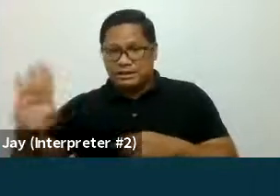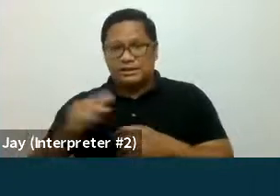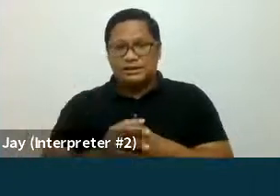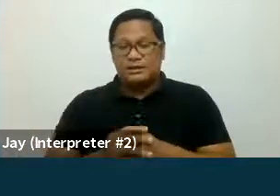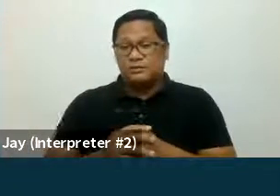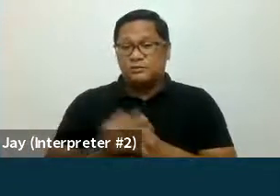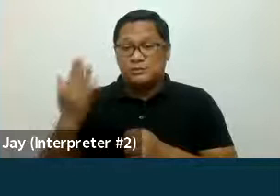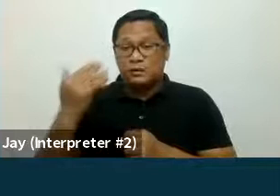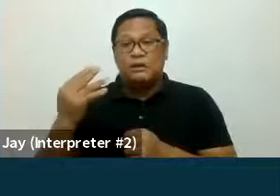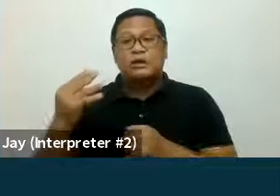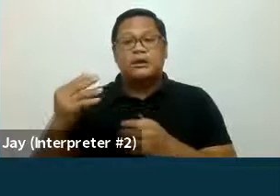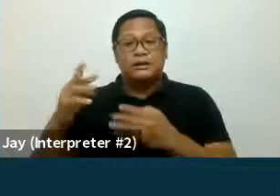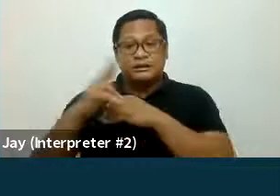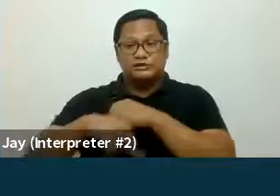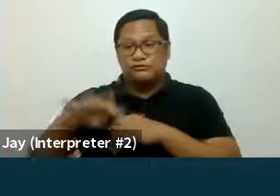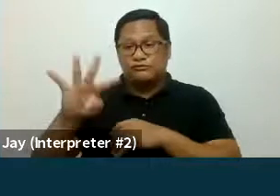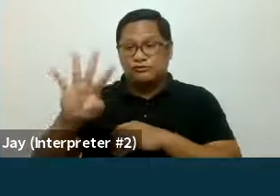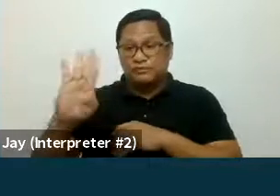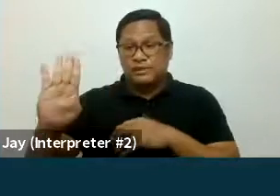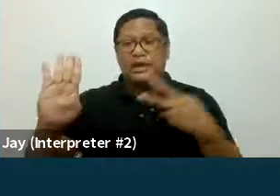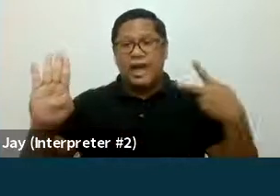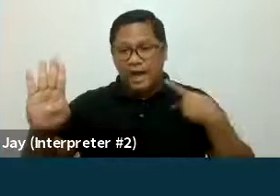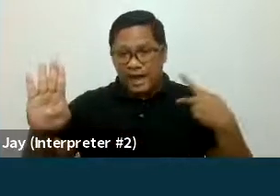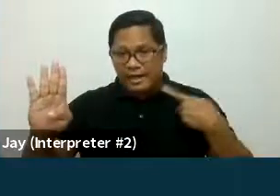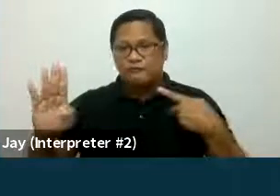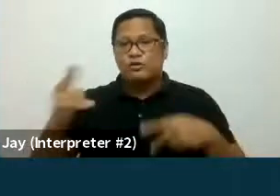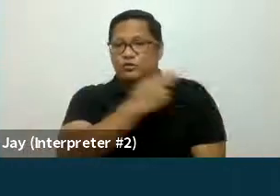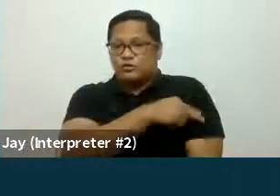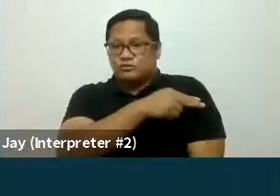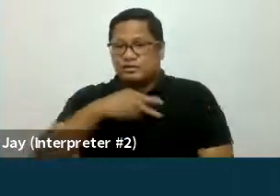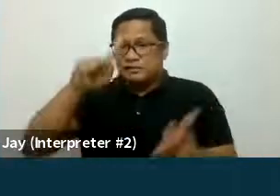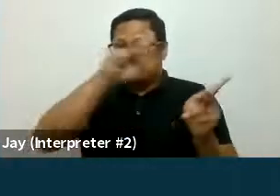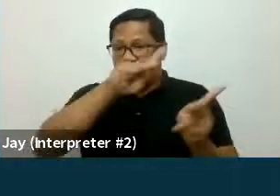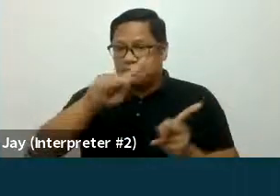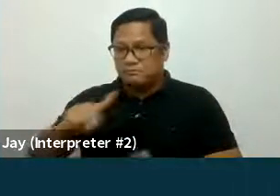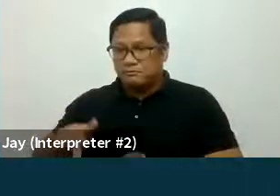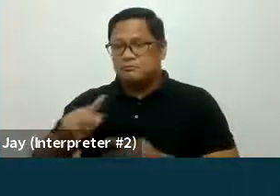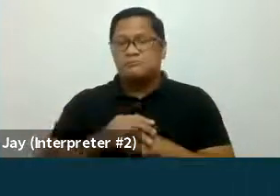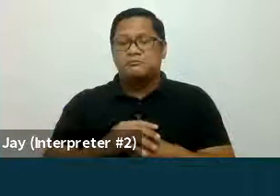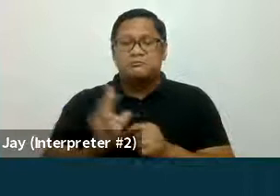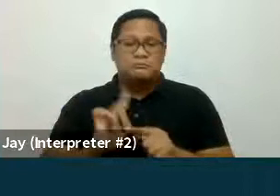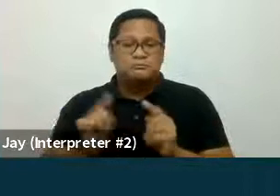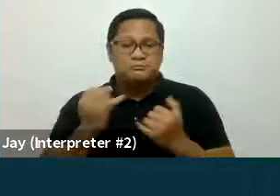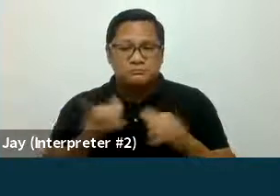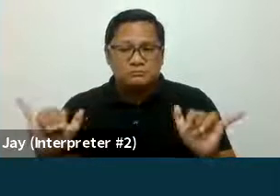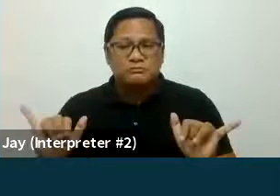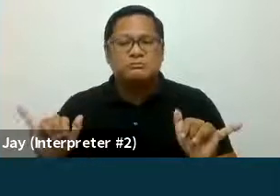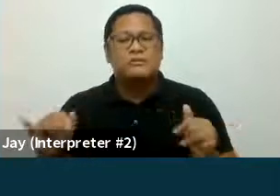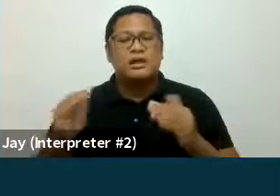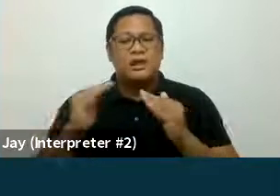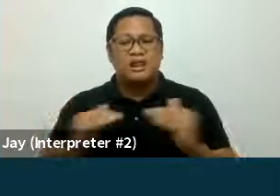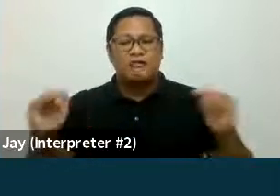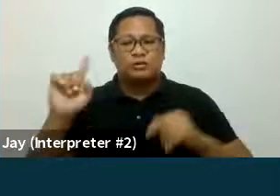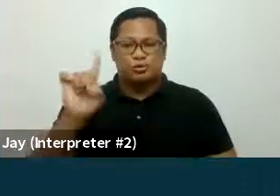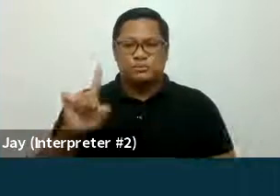because in Region 4B, we only have the Hospital ng Palawan, but it is still a level 1